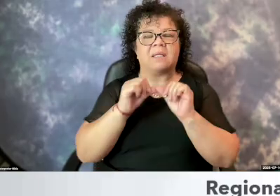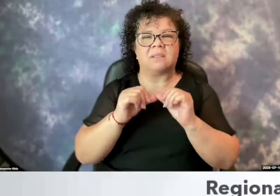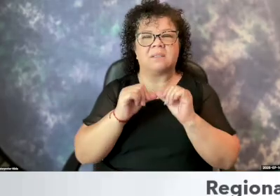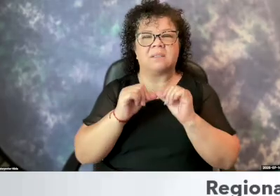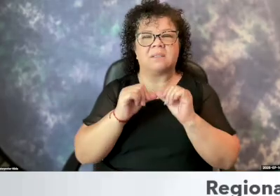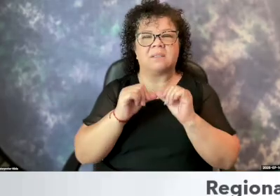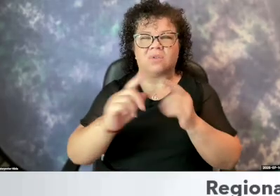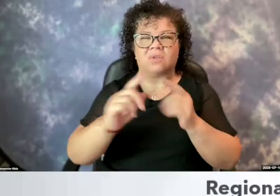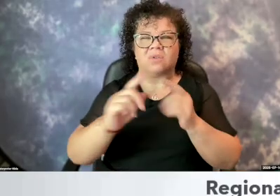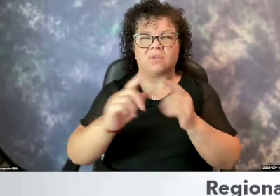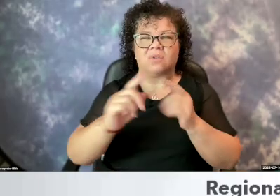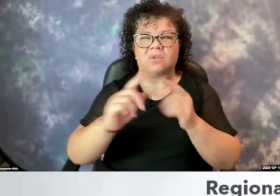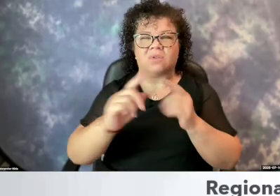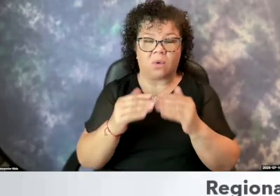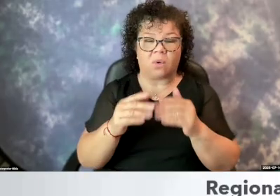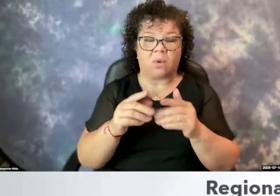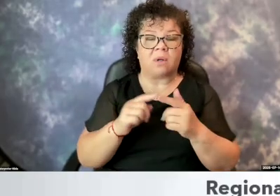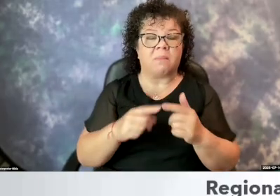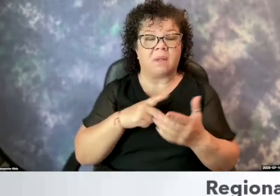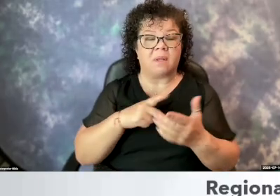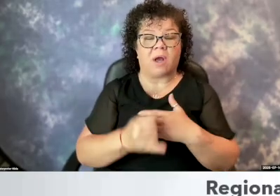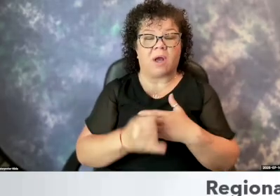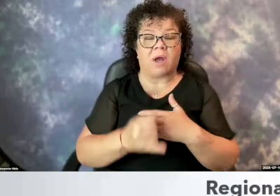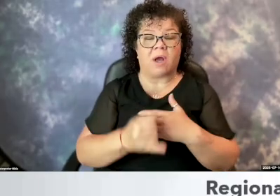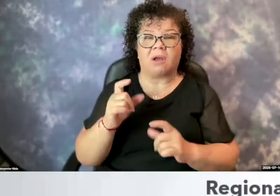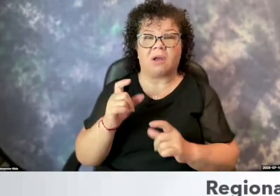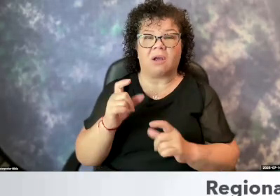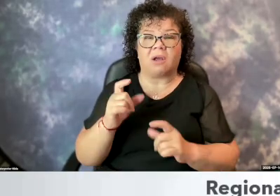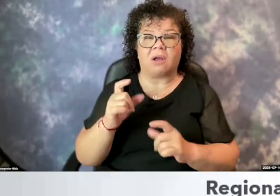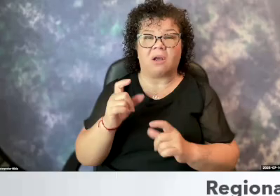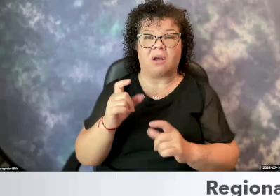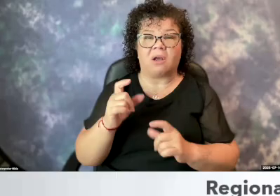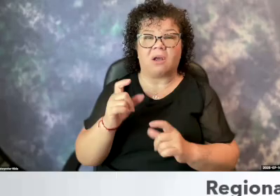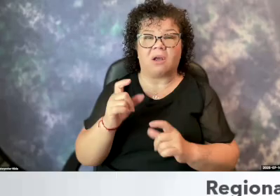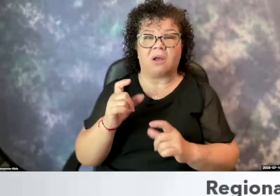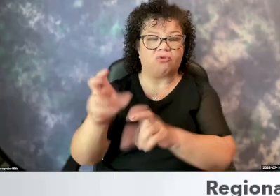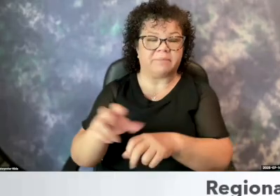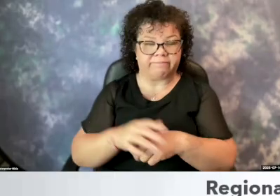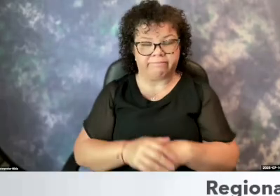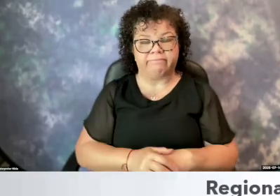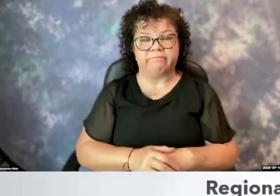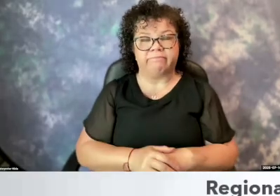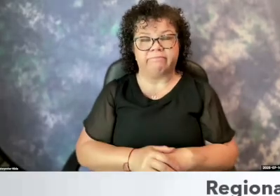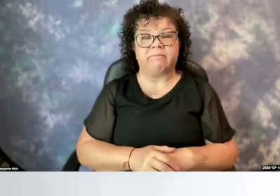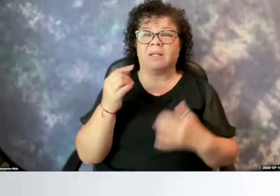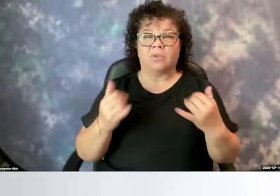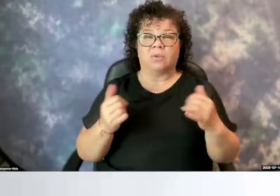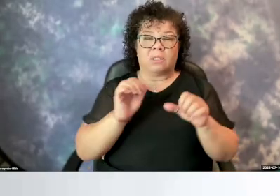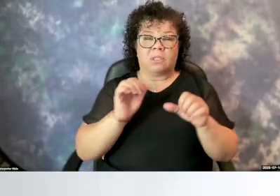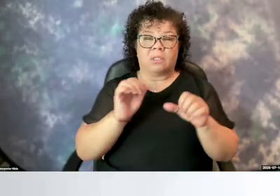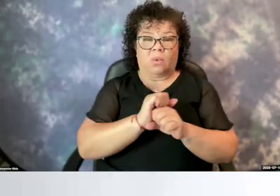clean mobility in schools grants, and the Sustainable Transportation Equity Project grants. Next slide.